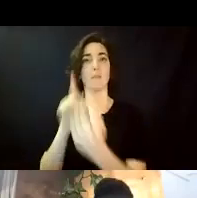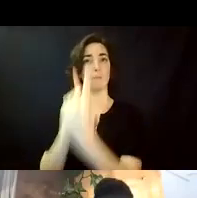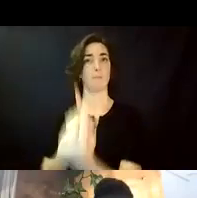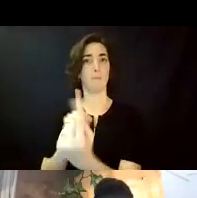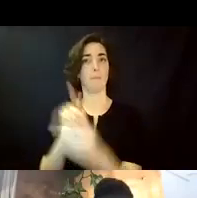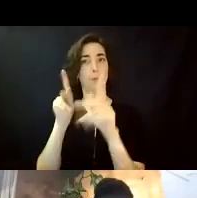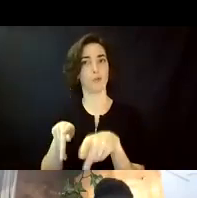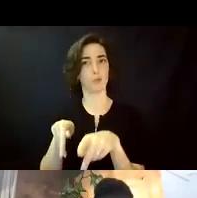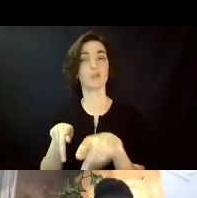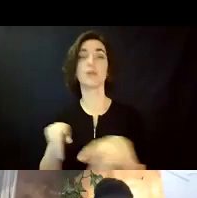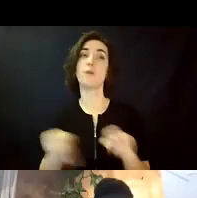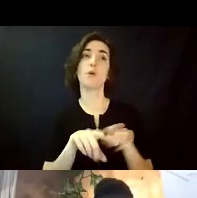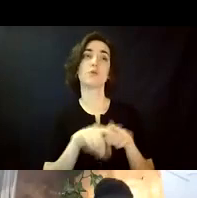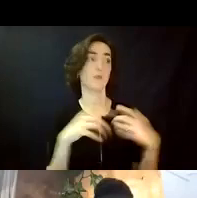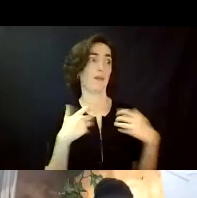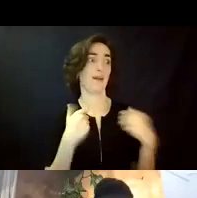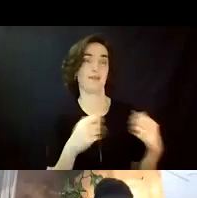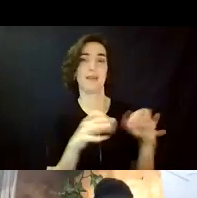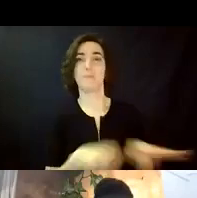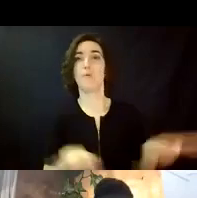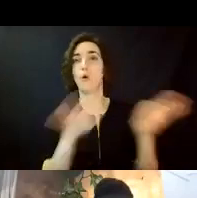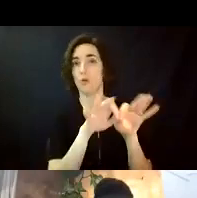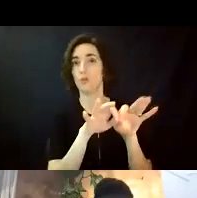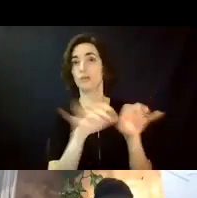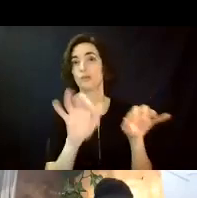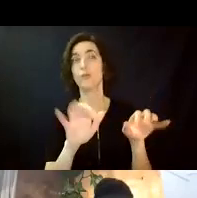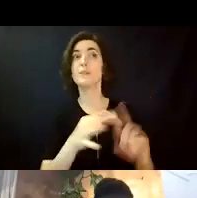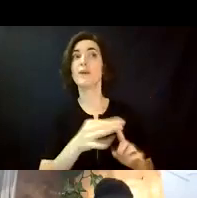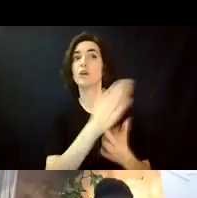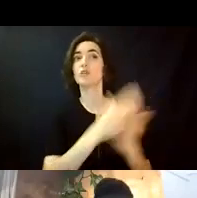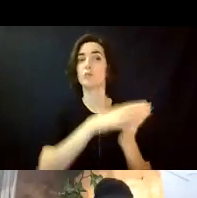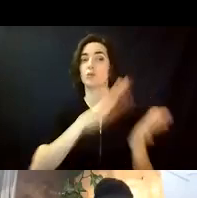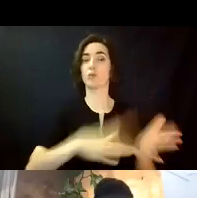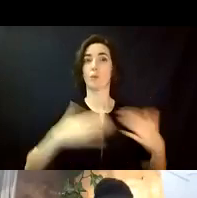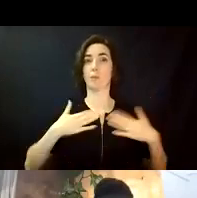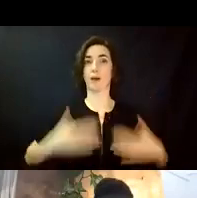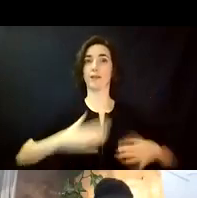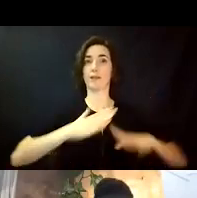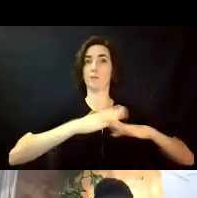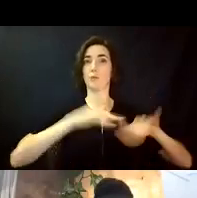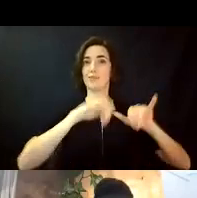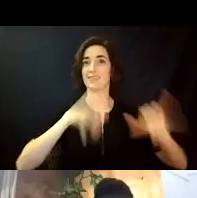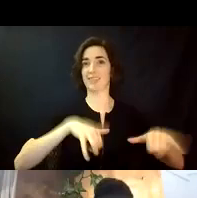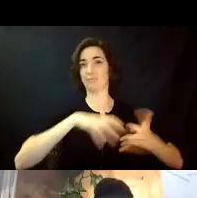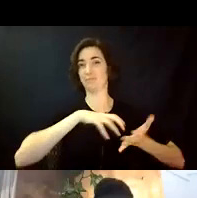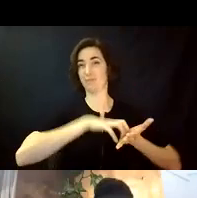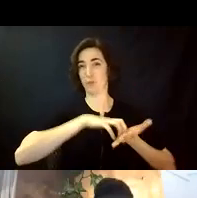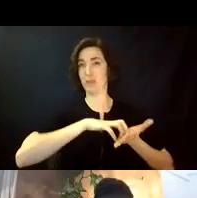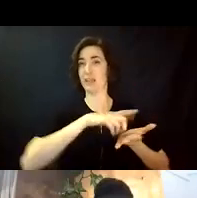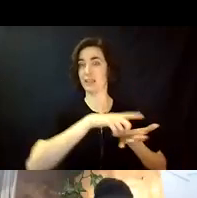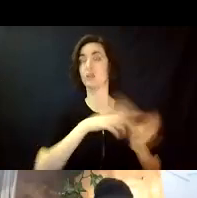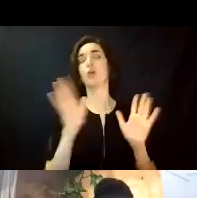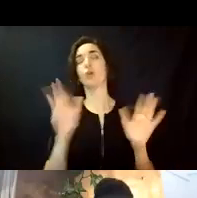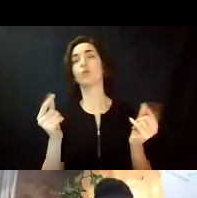for our students, and especially for our immunocompromised students. So we are looking kind of at each individual student